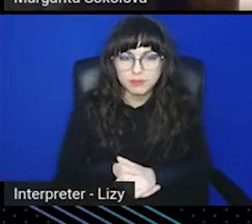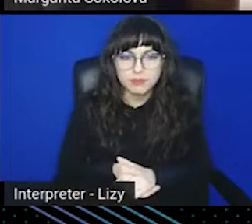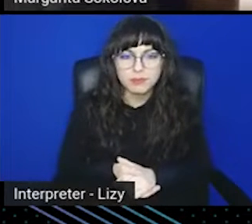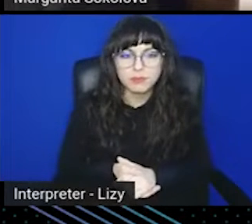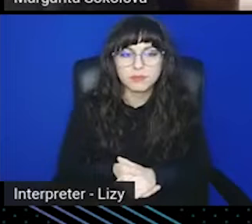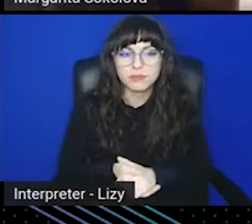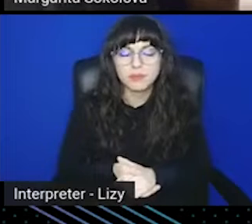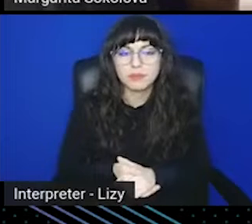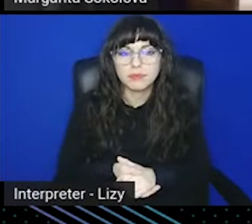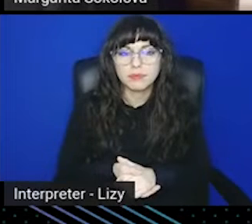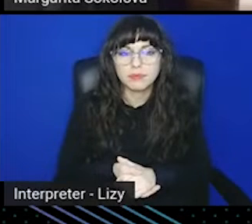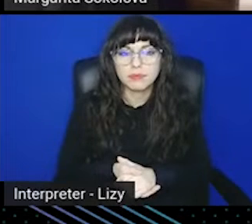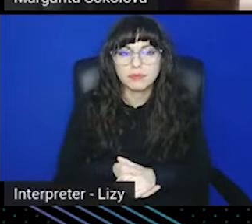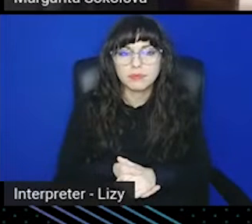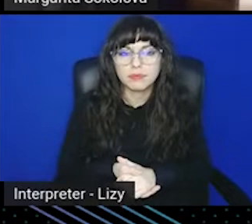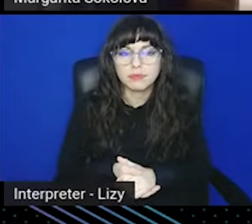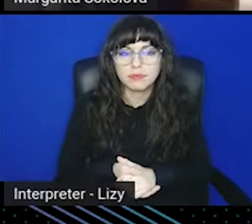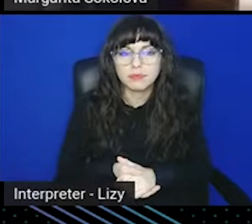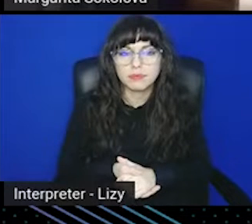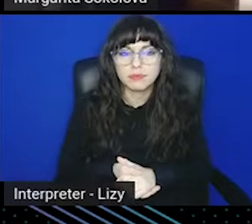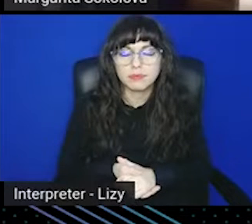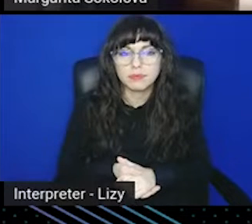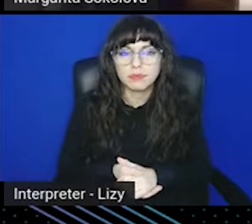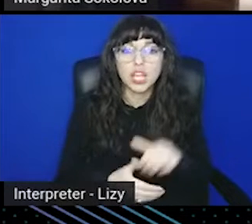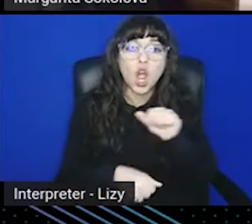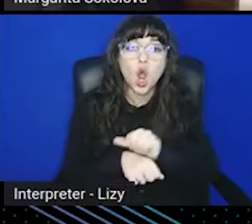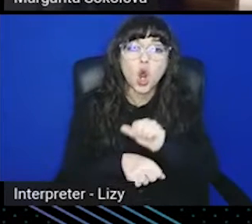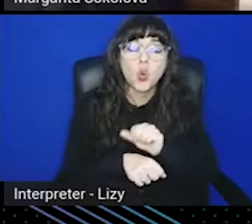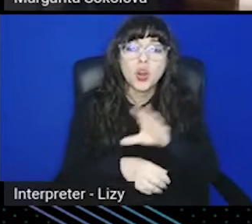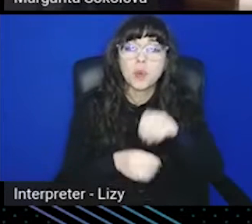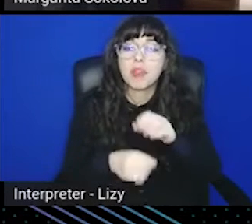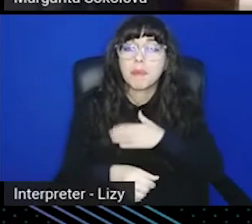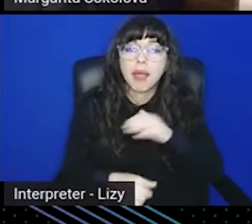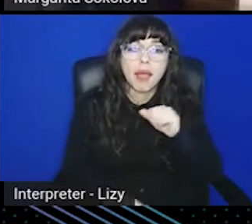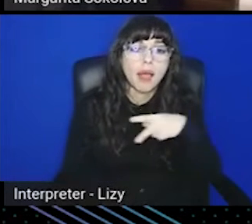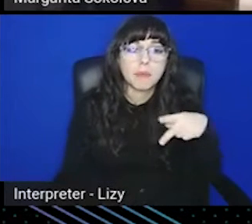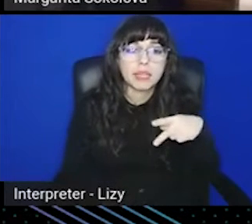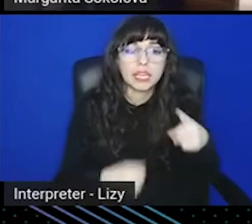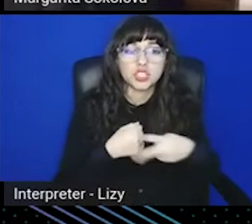working now in my application repository,